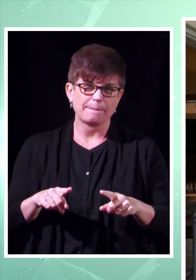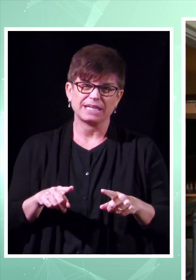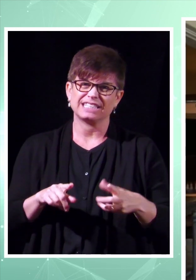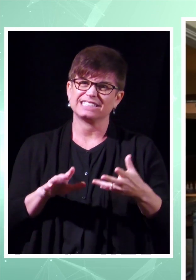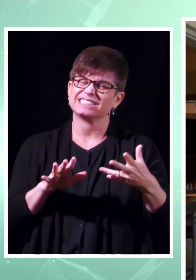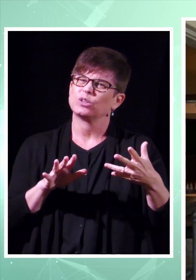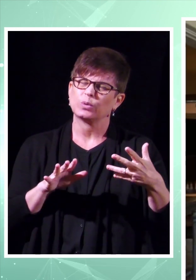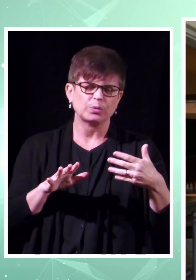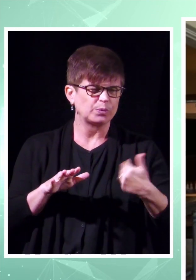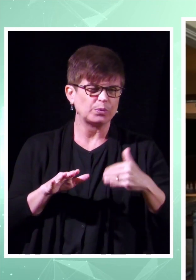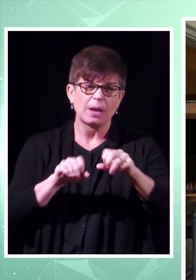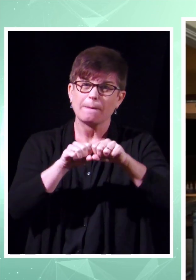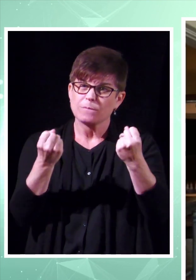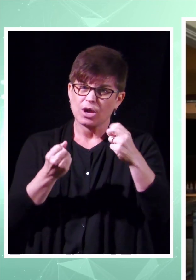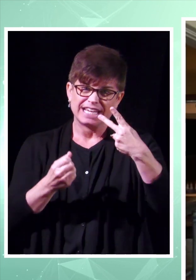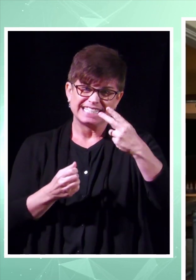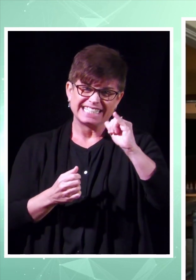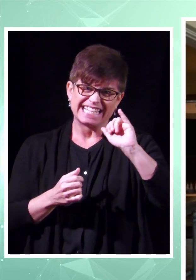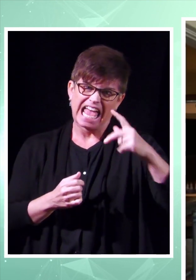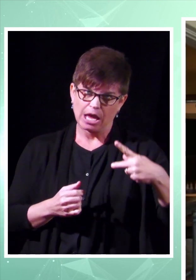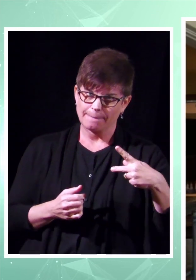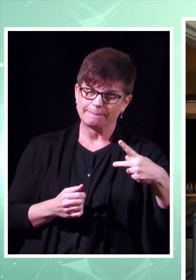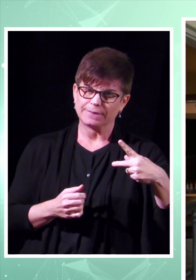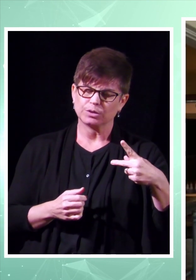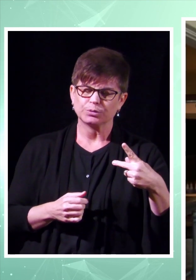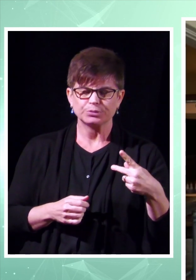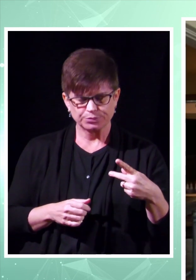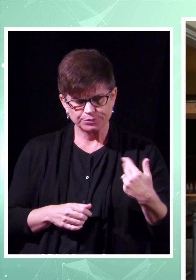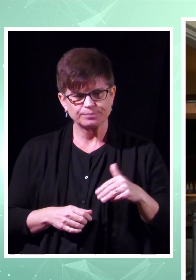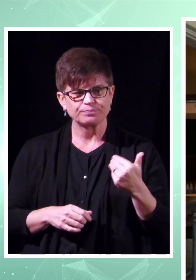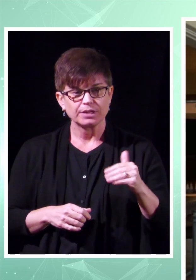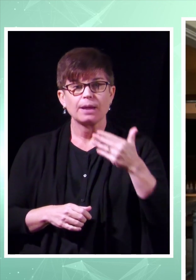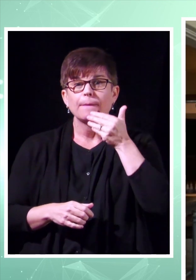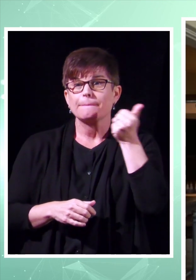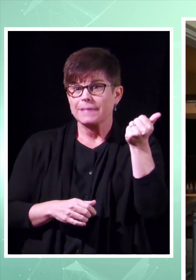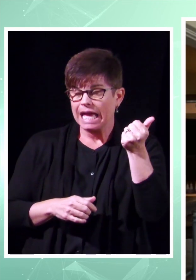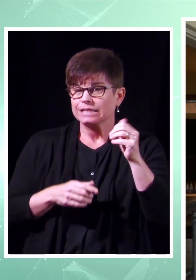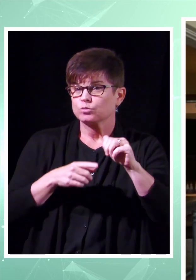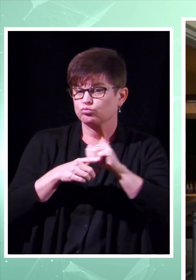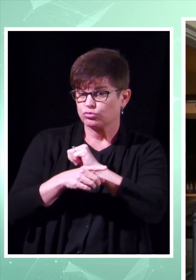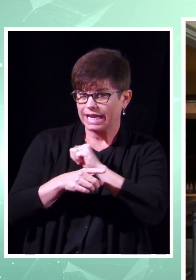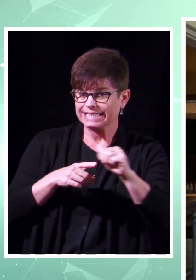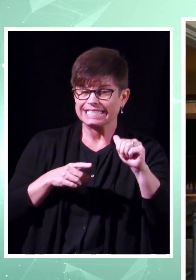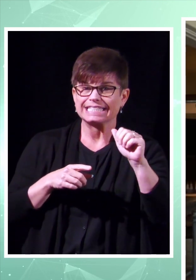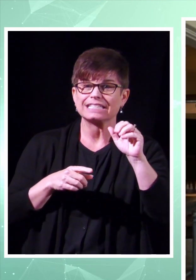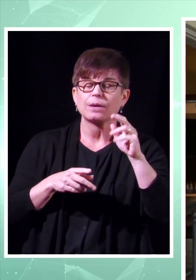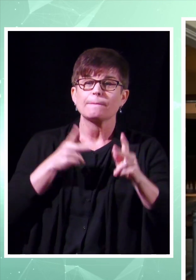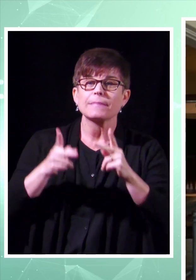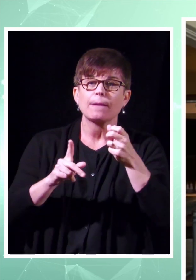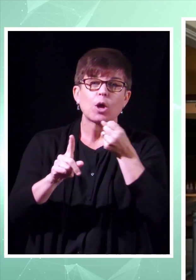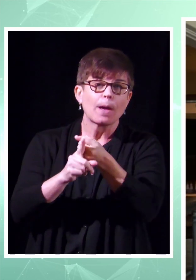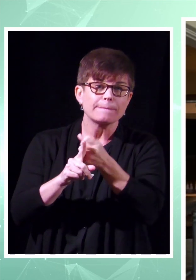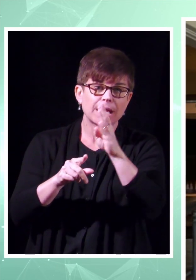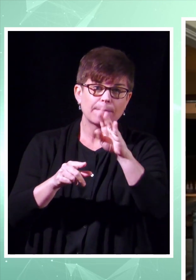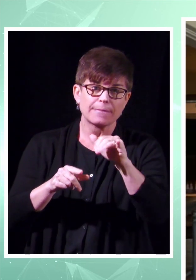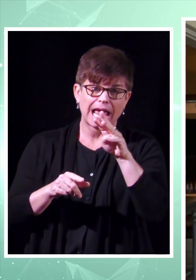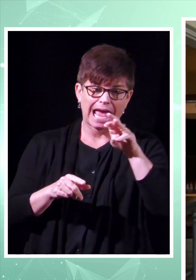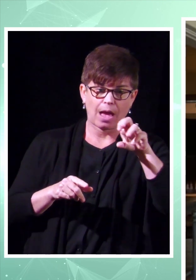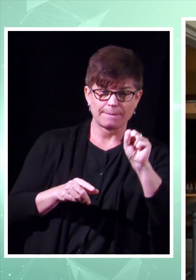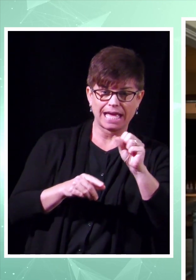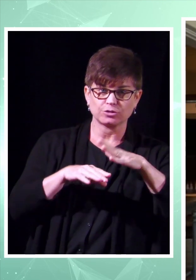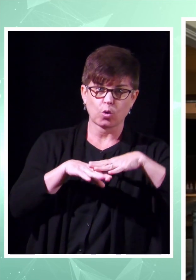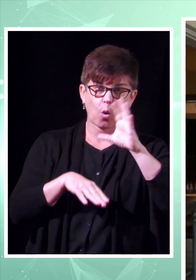God forbid. And so it's a best practice that people impacted by MS over the age of